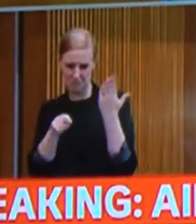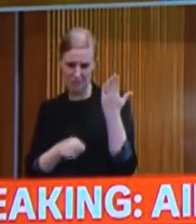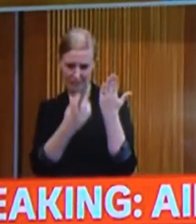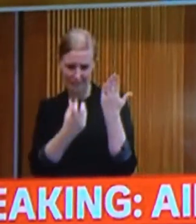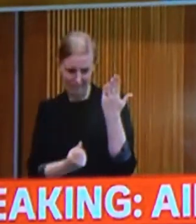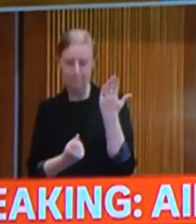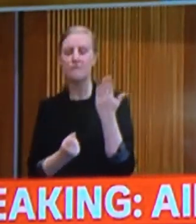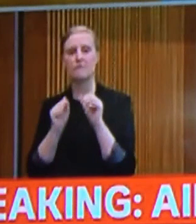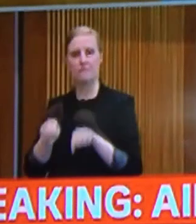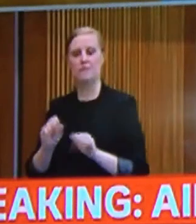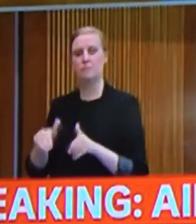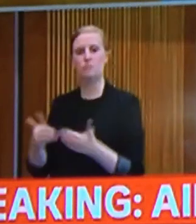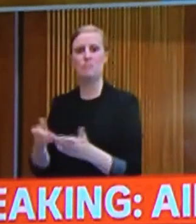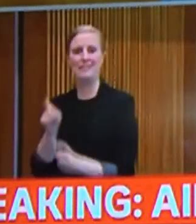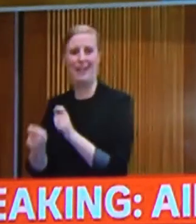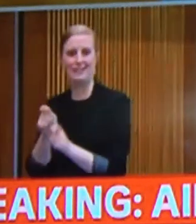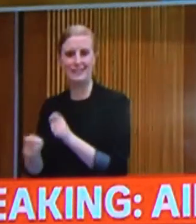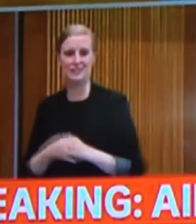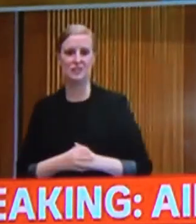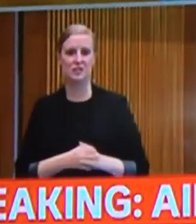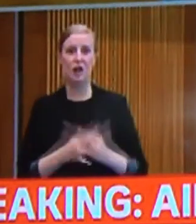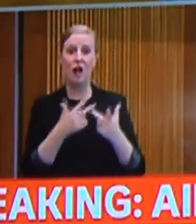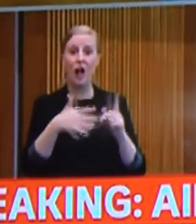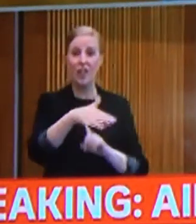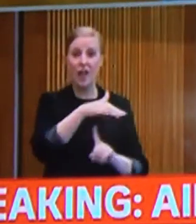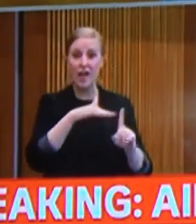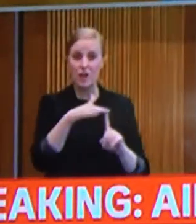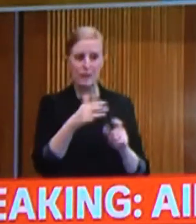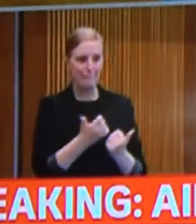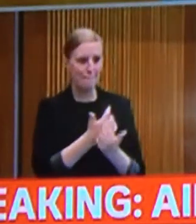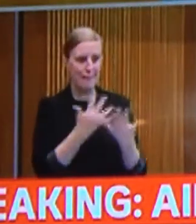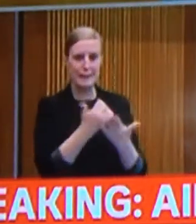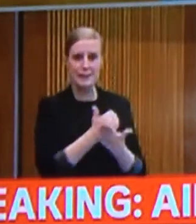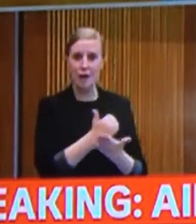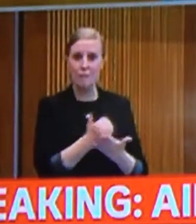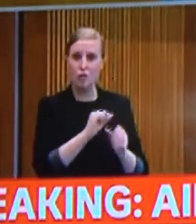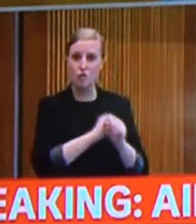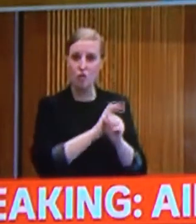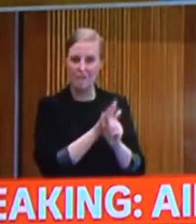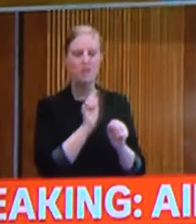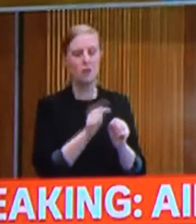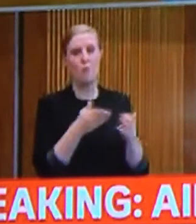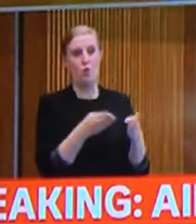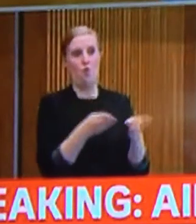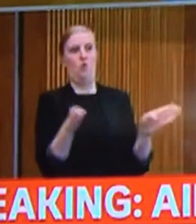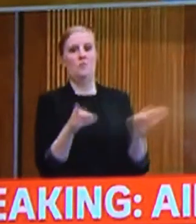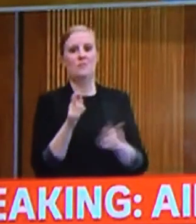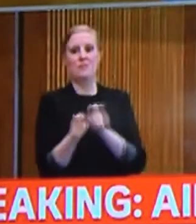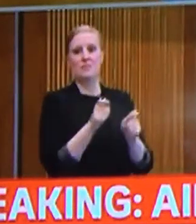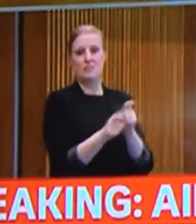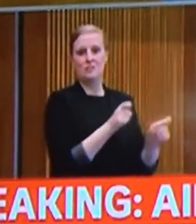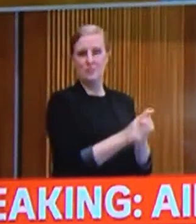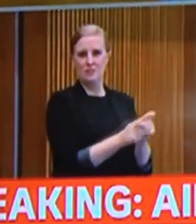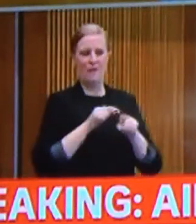also testing more broadly, and that's appropriate. And so this is one of the things that we believe